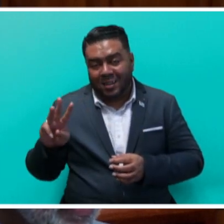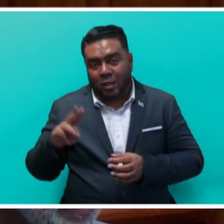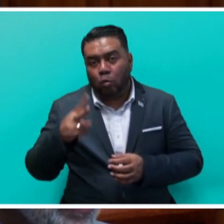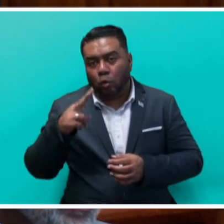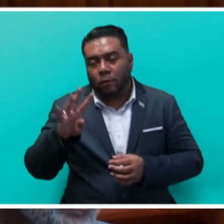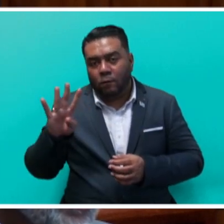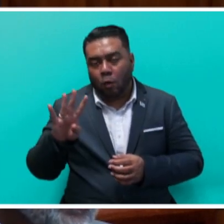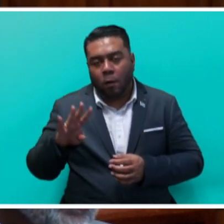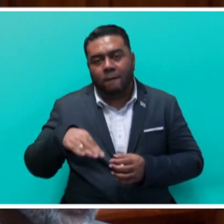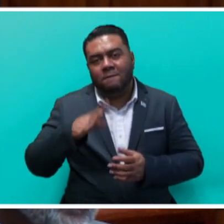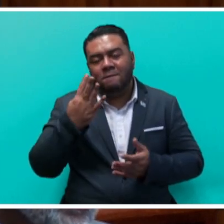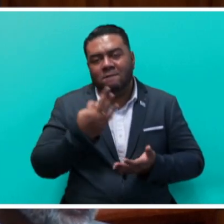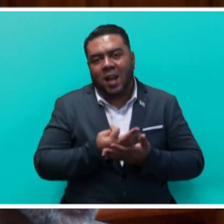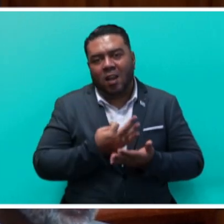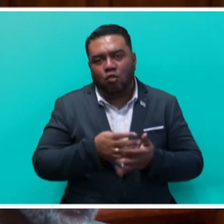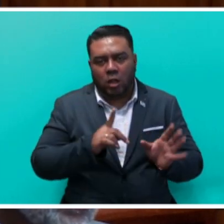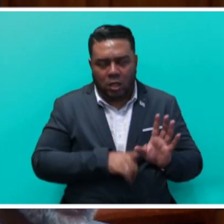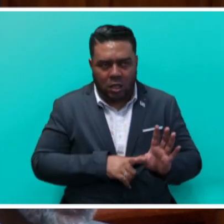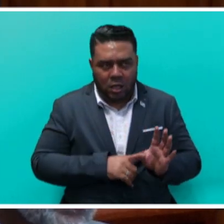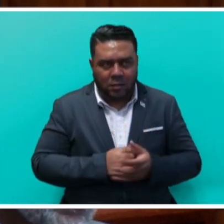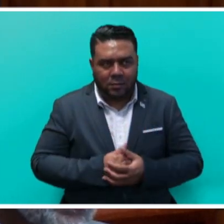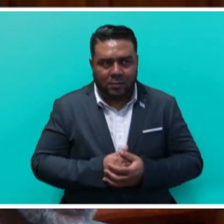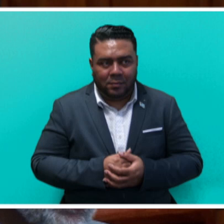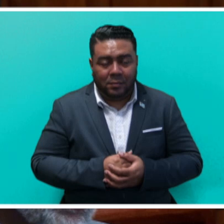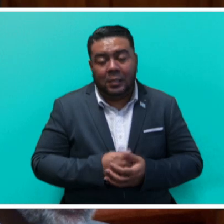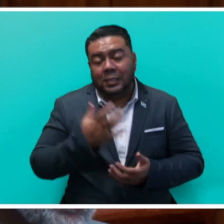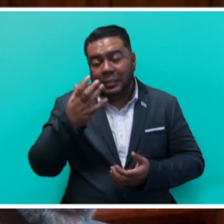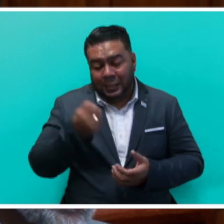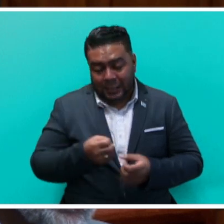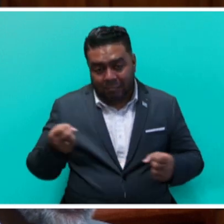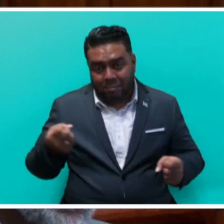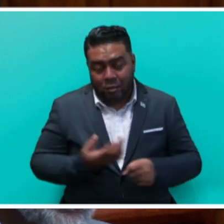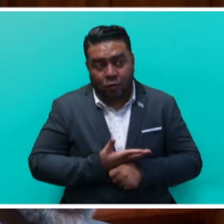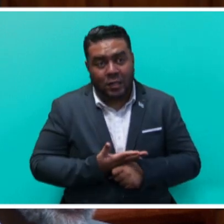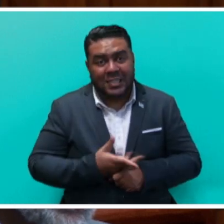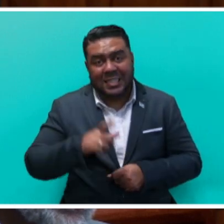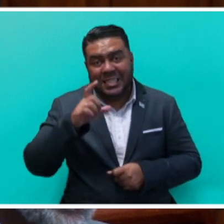2023-2024 financial year. Mr. Speaker, sir, since the impact of the CBU program